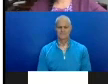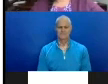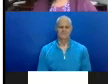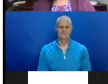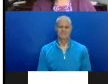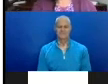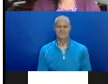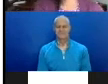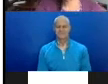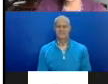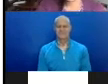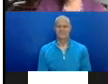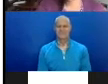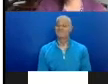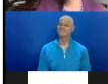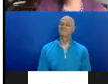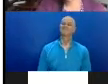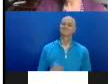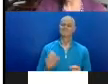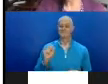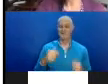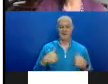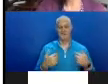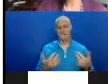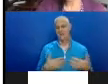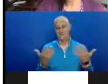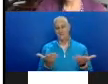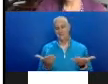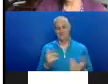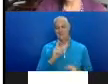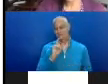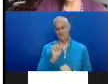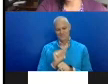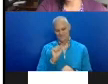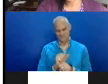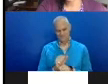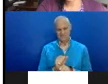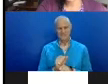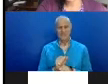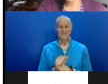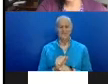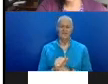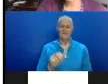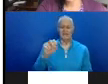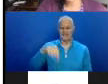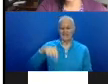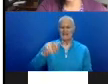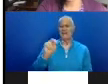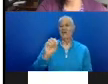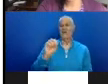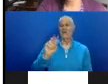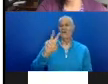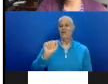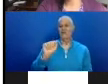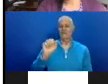Okay, so I'm glad to be here for sure. Talking from Nova Scotia, Canada. And if there's